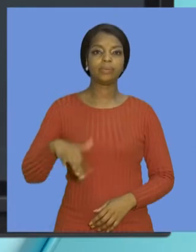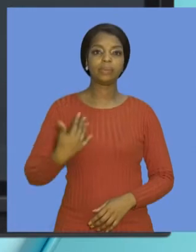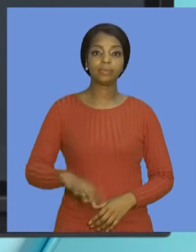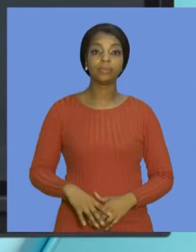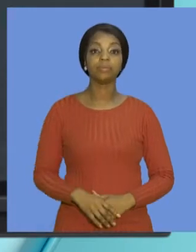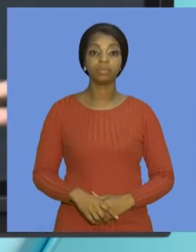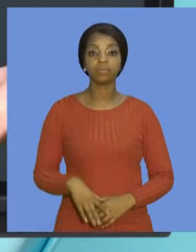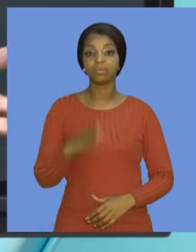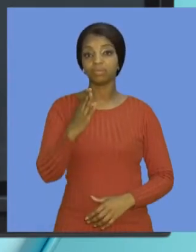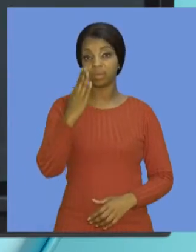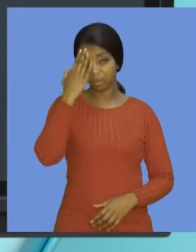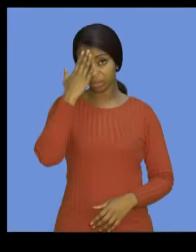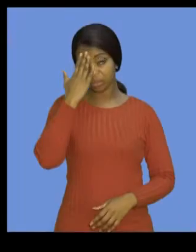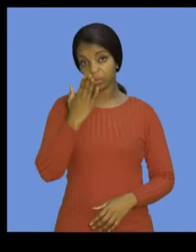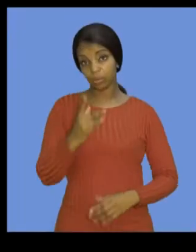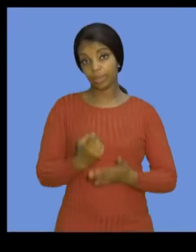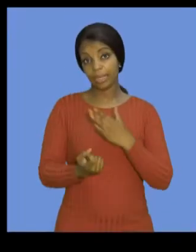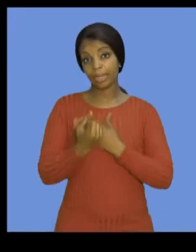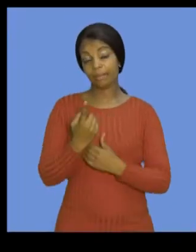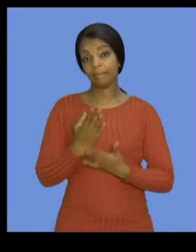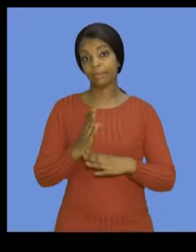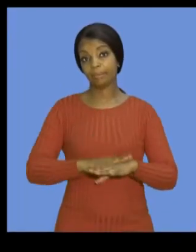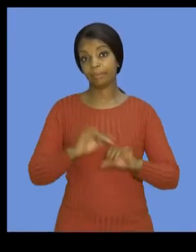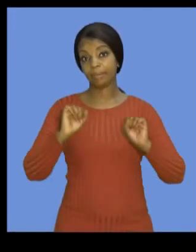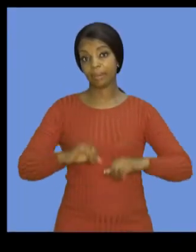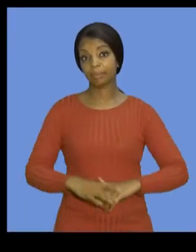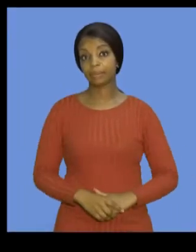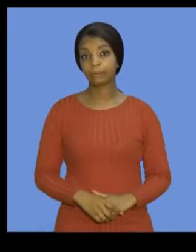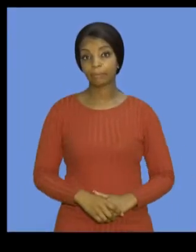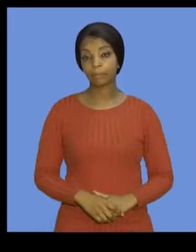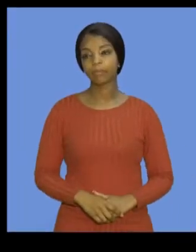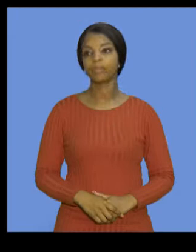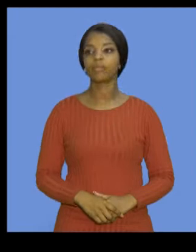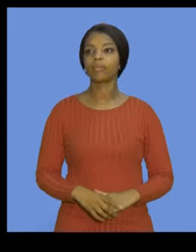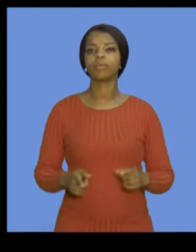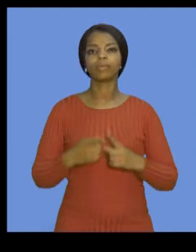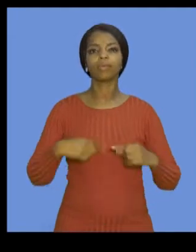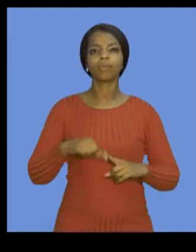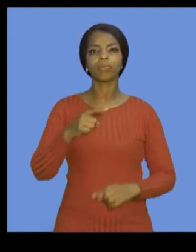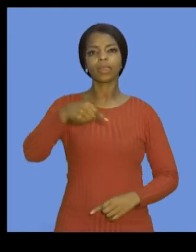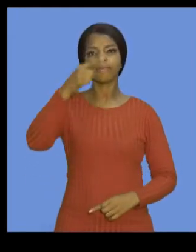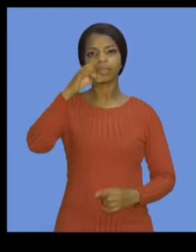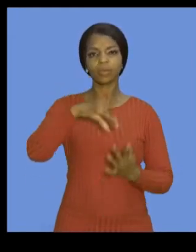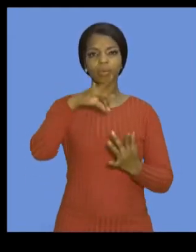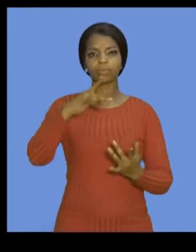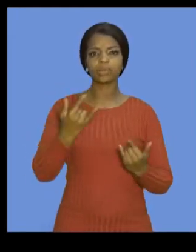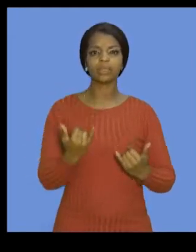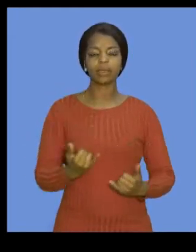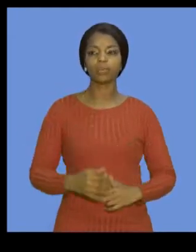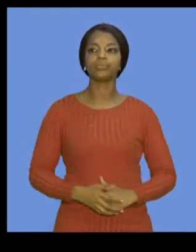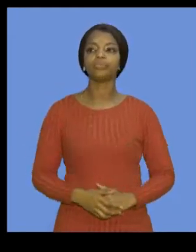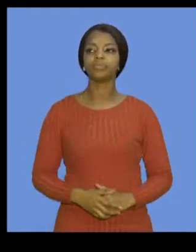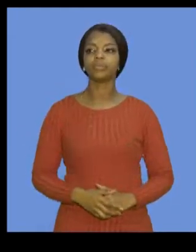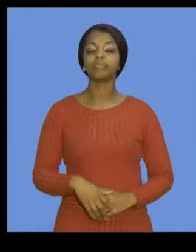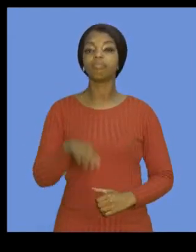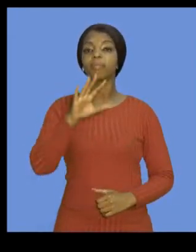but you know, life happens at times. So our first option is, how much will you have after